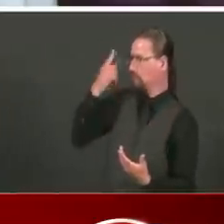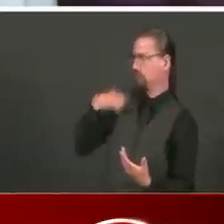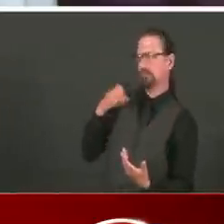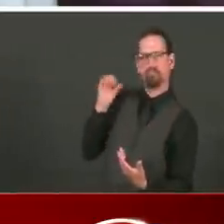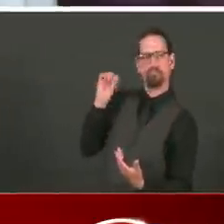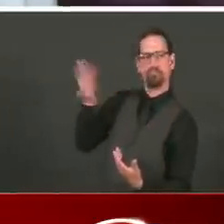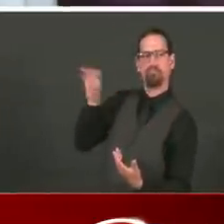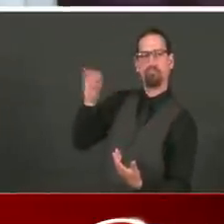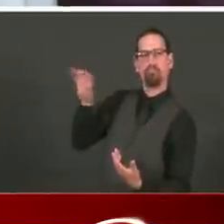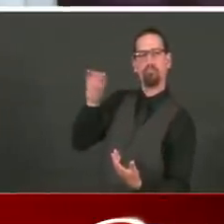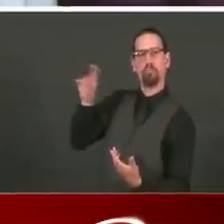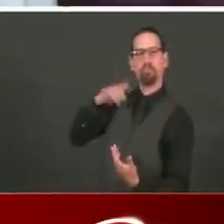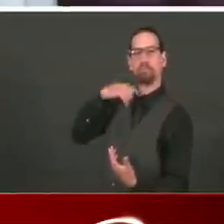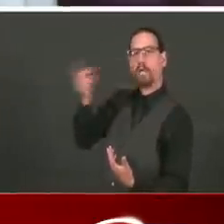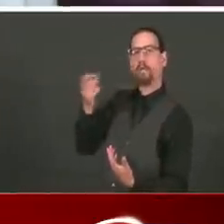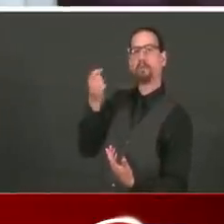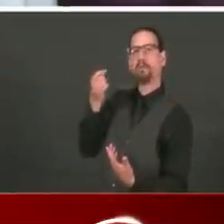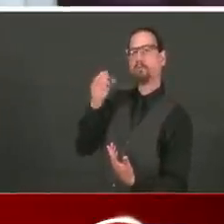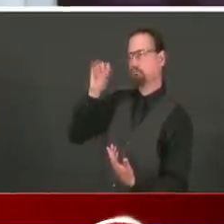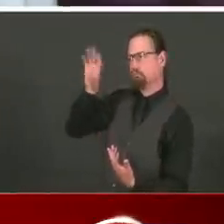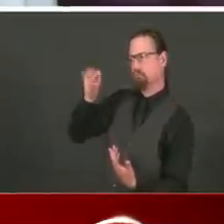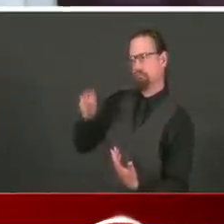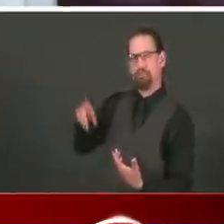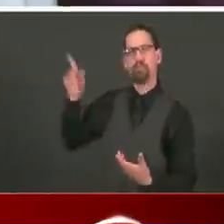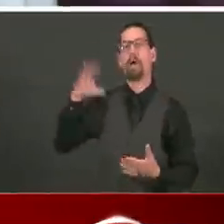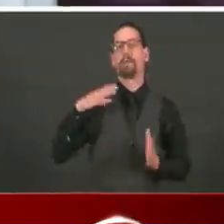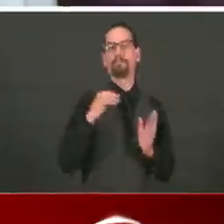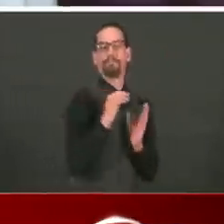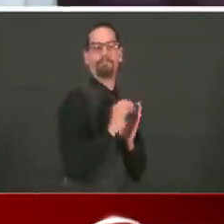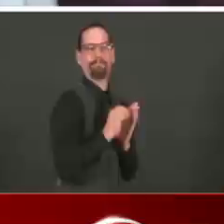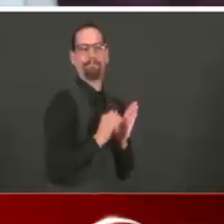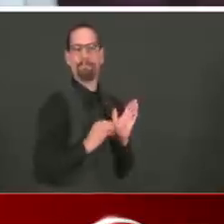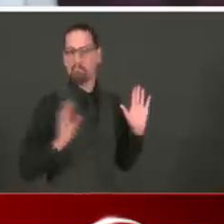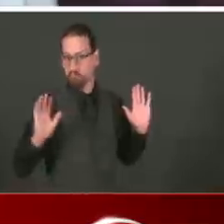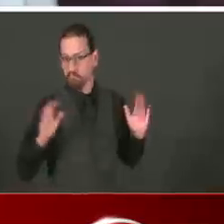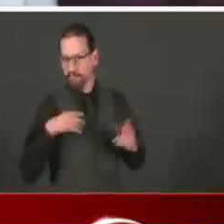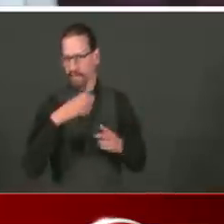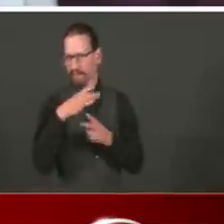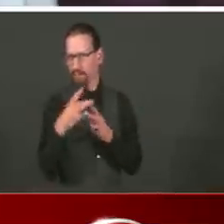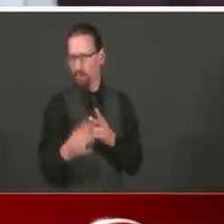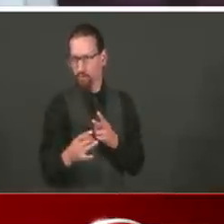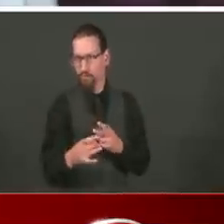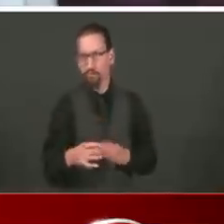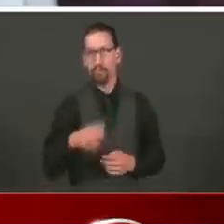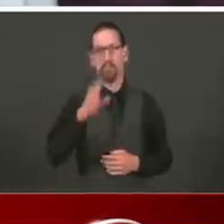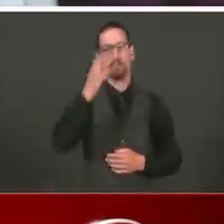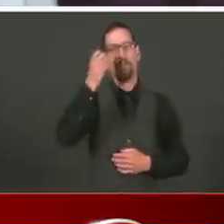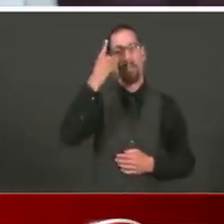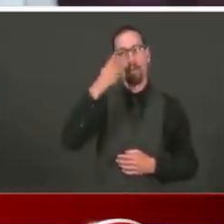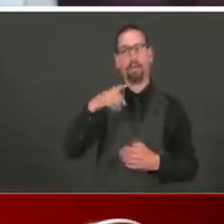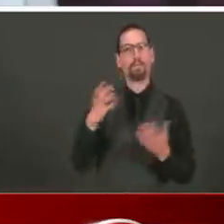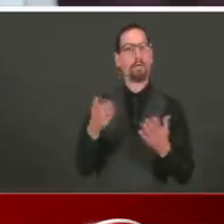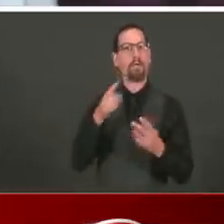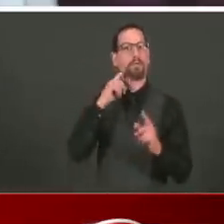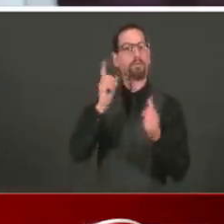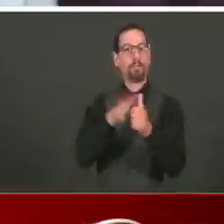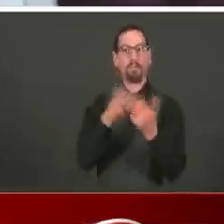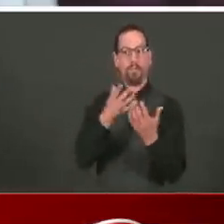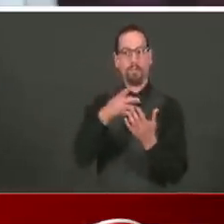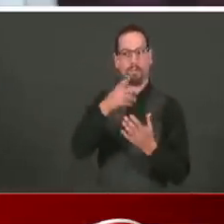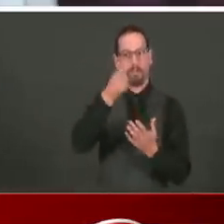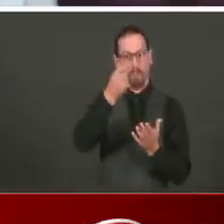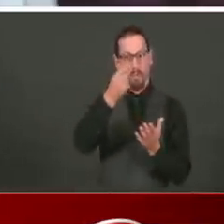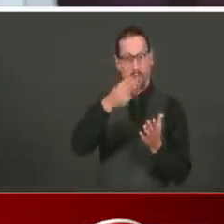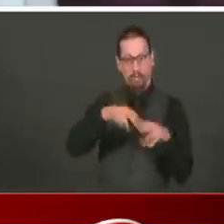not your name, goes for a temporary period of time to the Department of Health so they can use it for a limited period